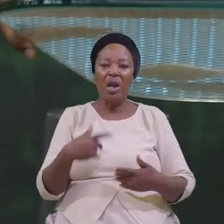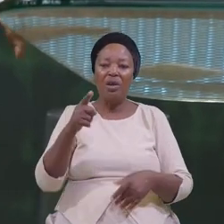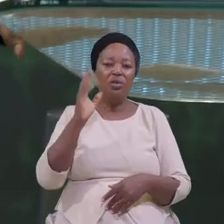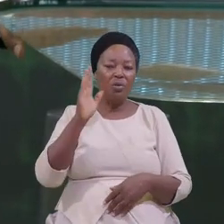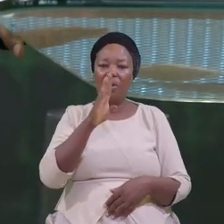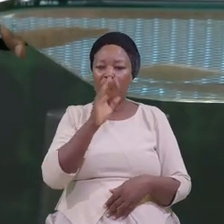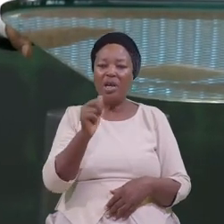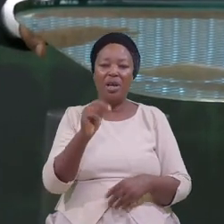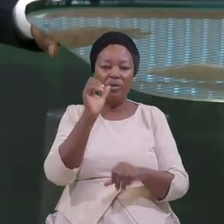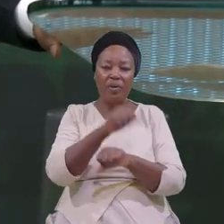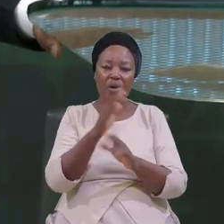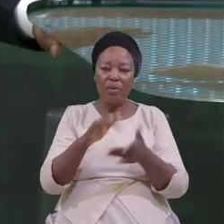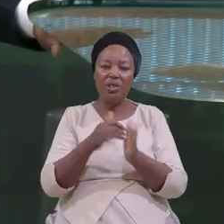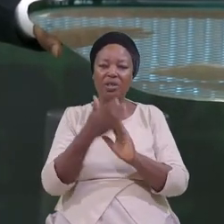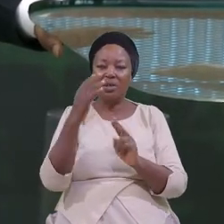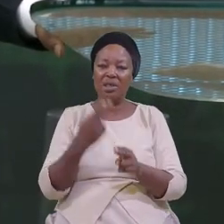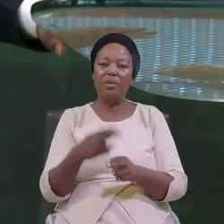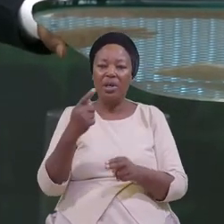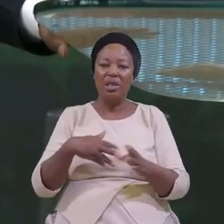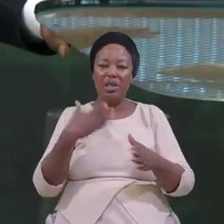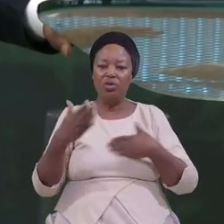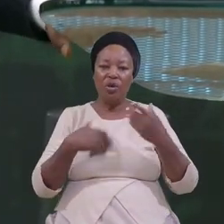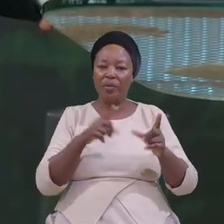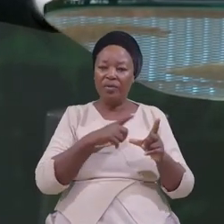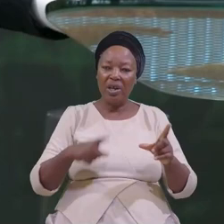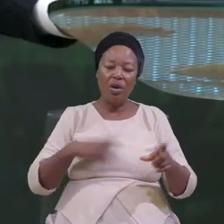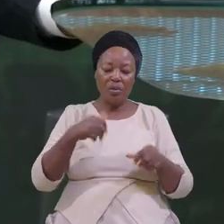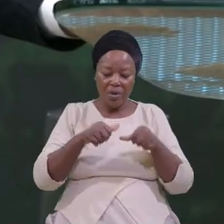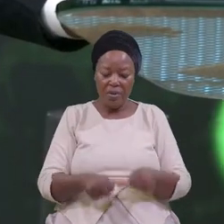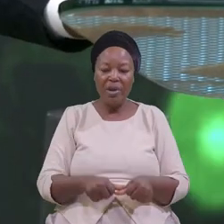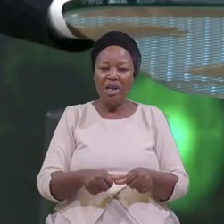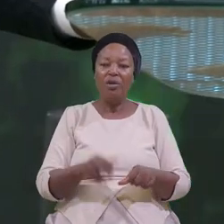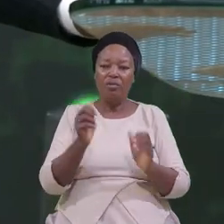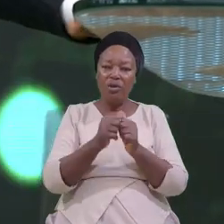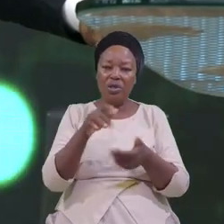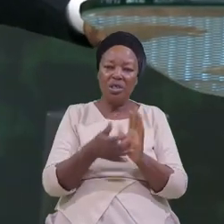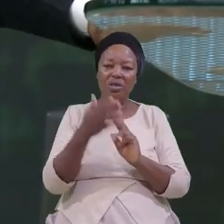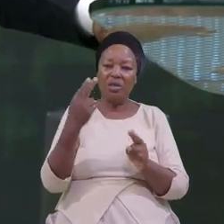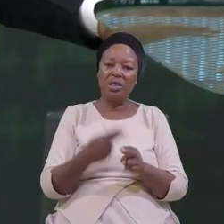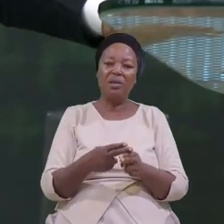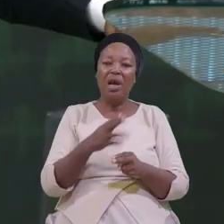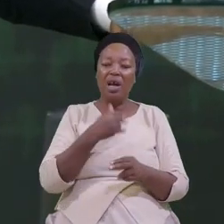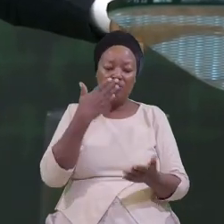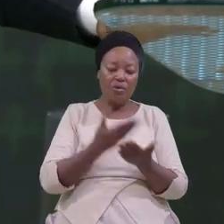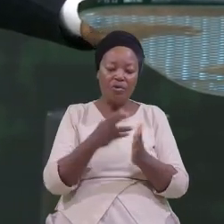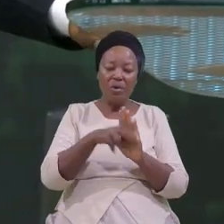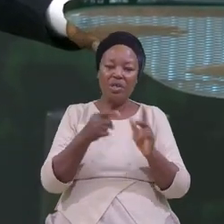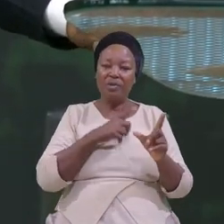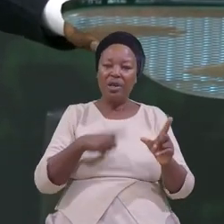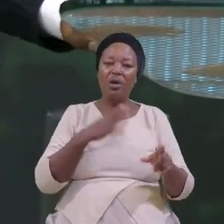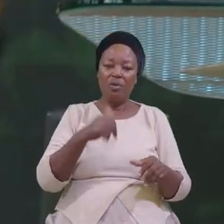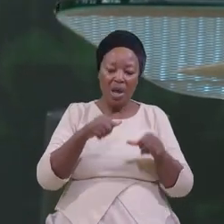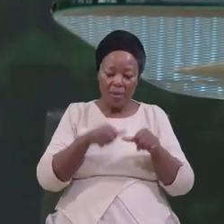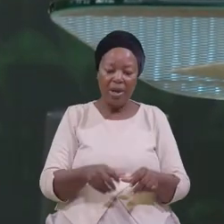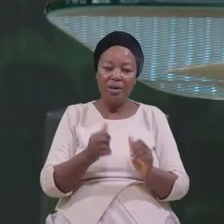an overcomer. The joy of the Lord will remain abide with you. And the goodness of the Lord will